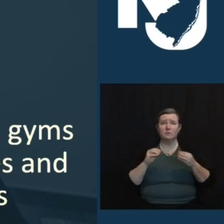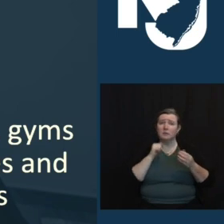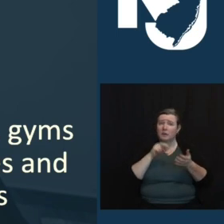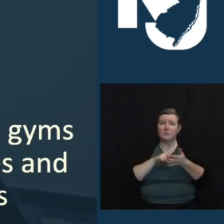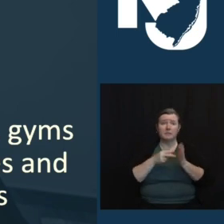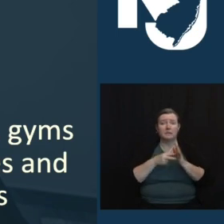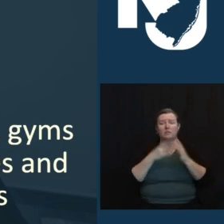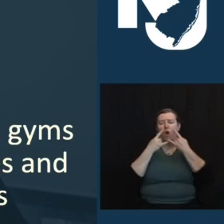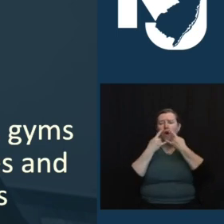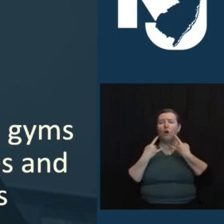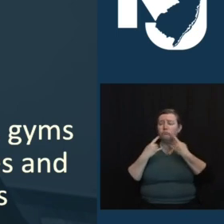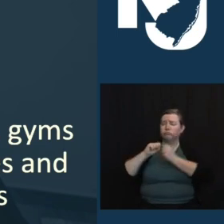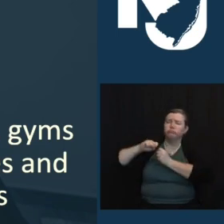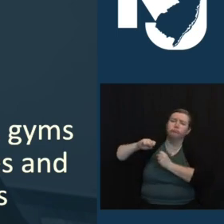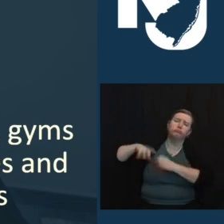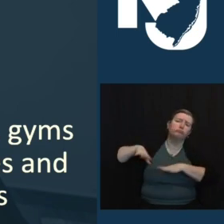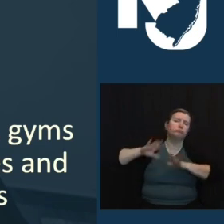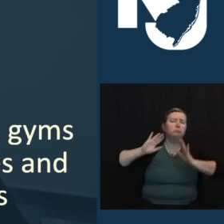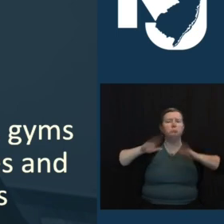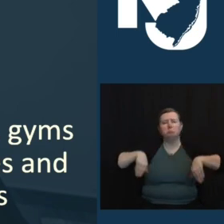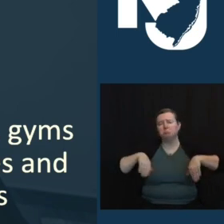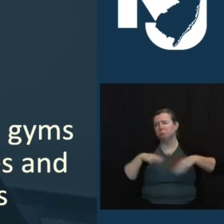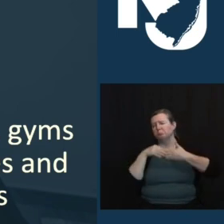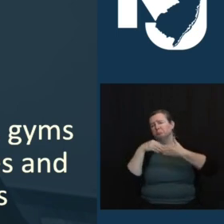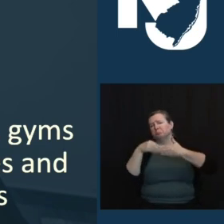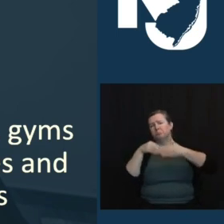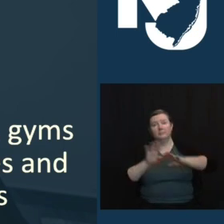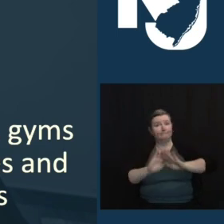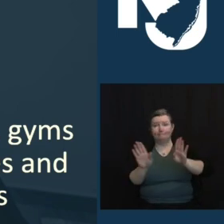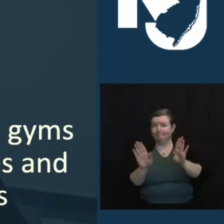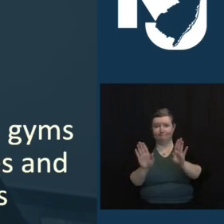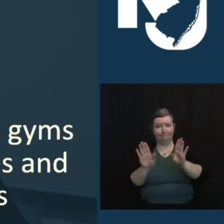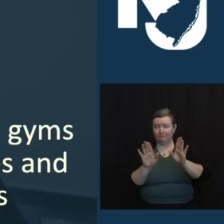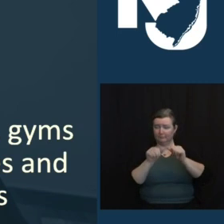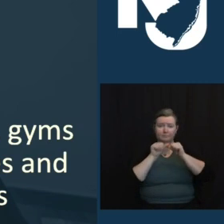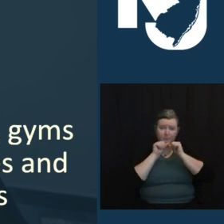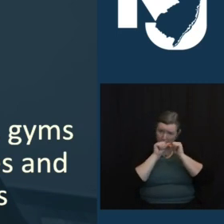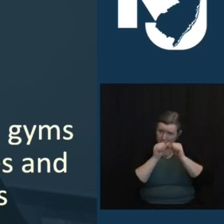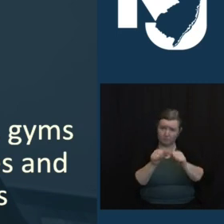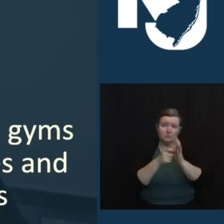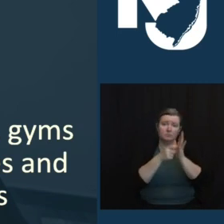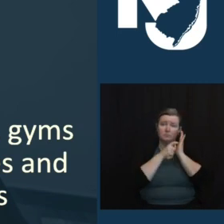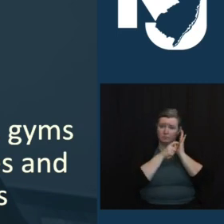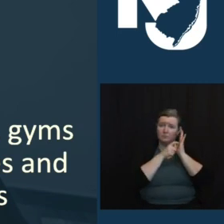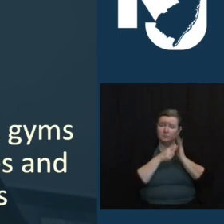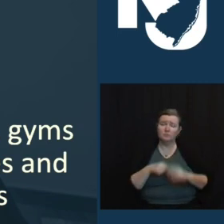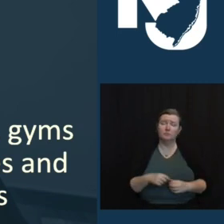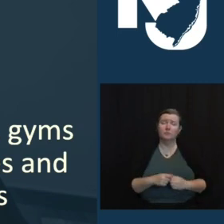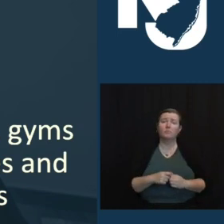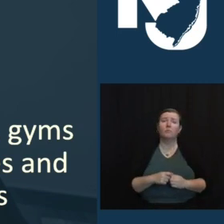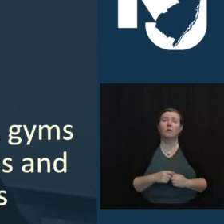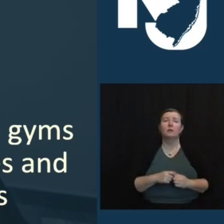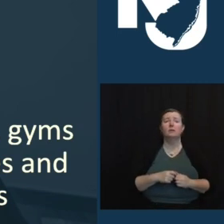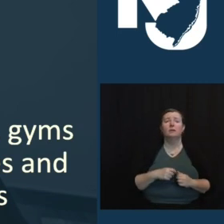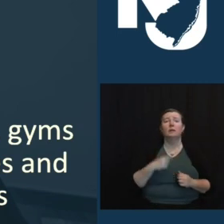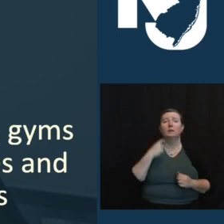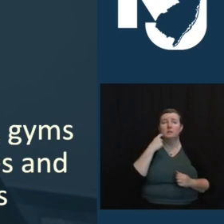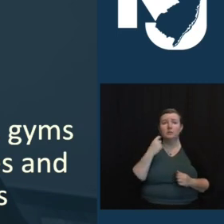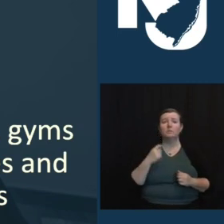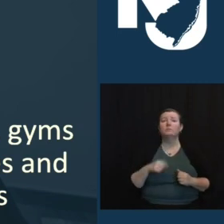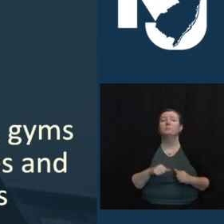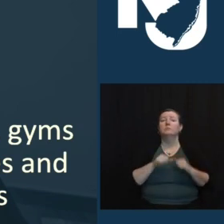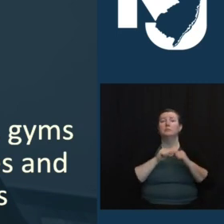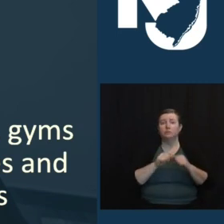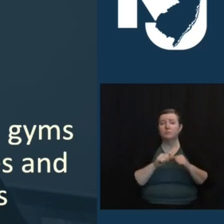and business community does not mean that this pandemic is over, not by a long shot. I just extended, in fact, the public health